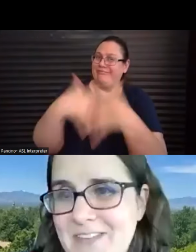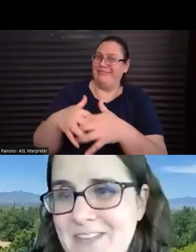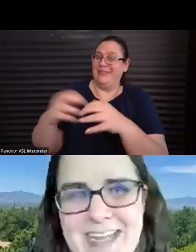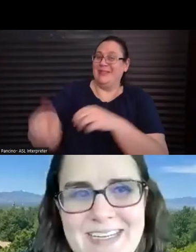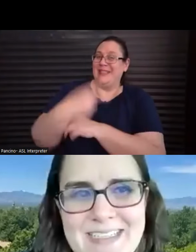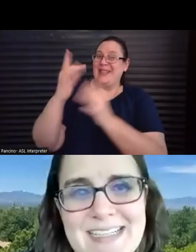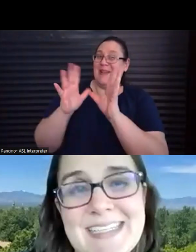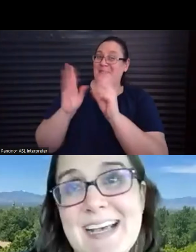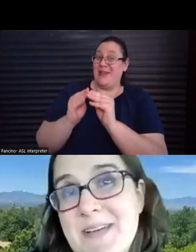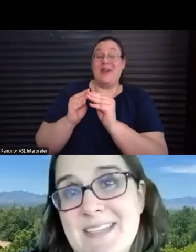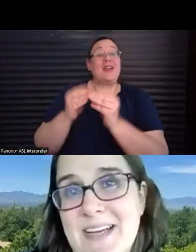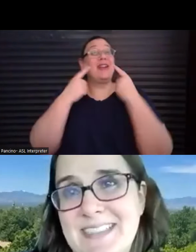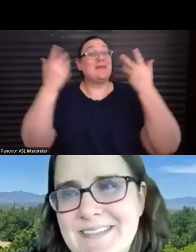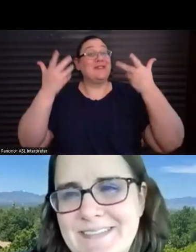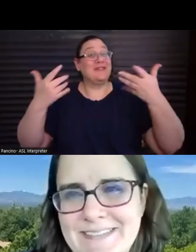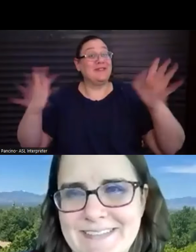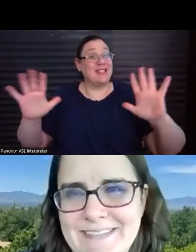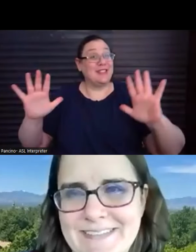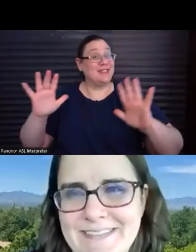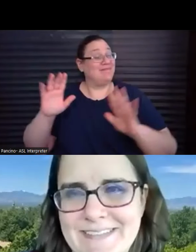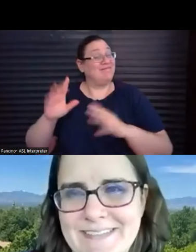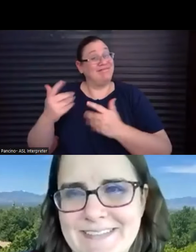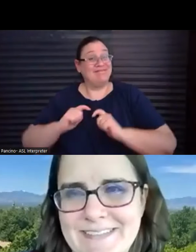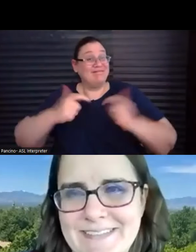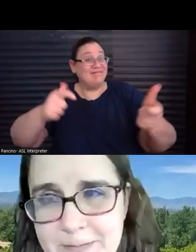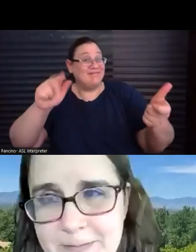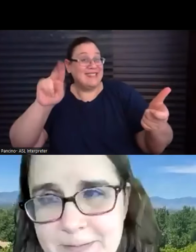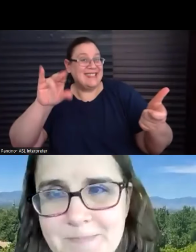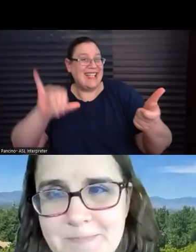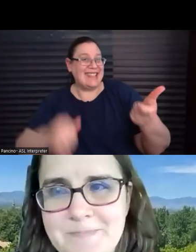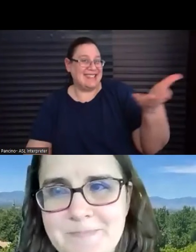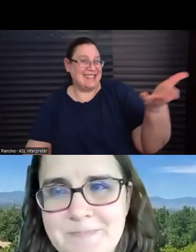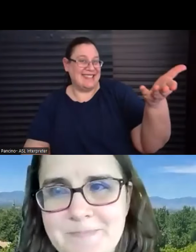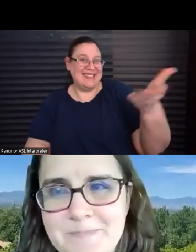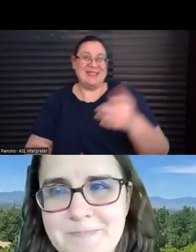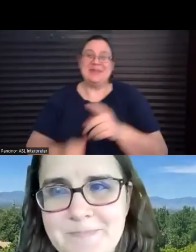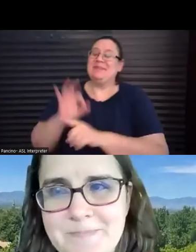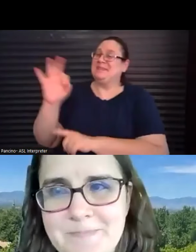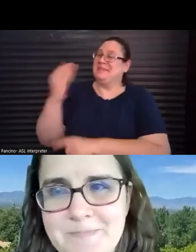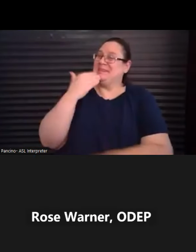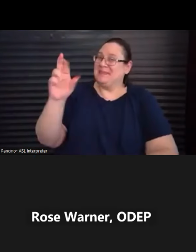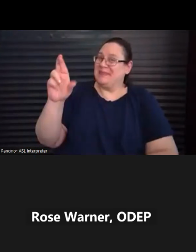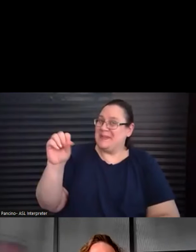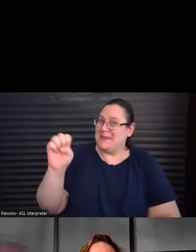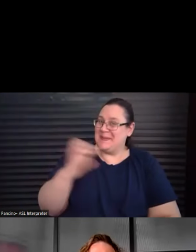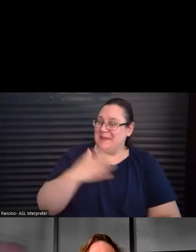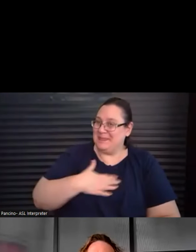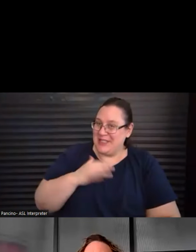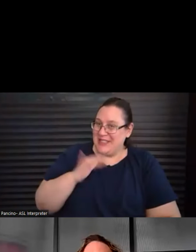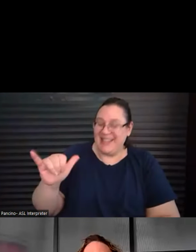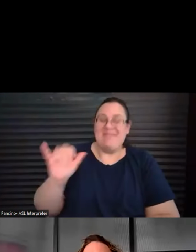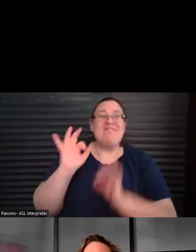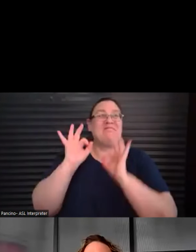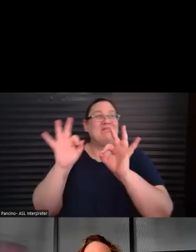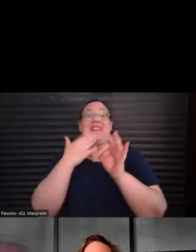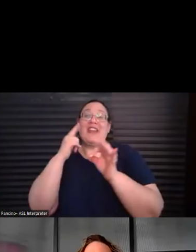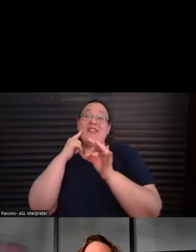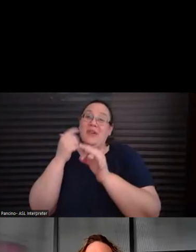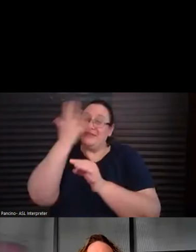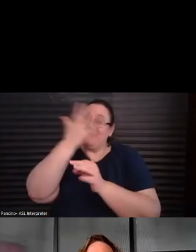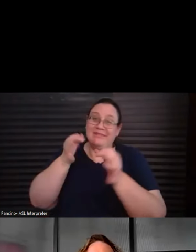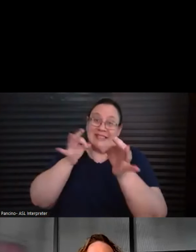have for today. Nancy, I'll pass it back to you. Thank you so much, Rose. I appreciate that. And thank you for describing yourself.